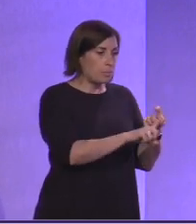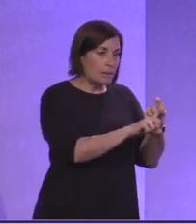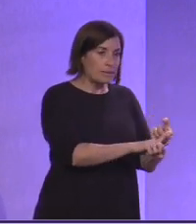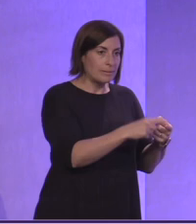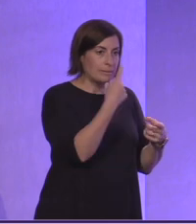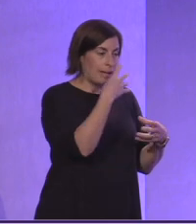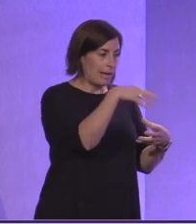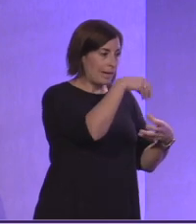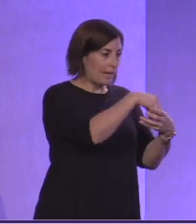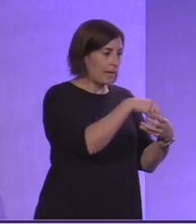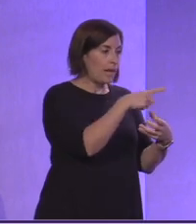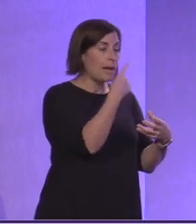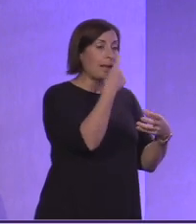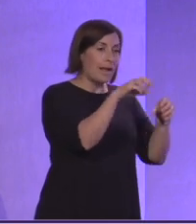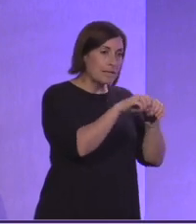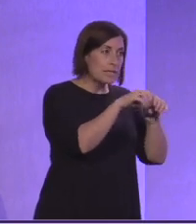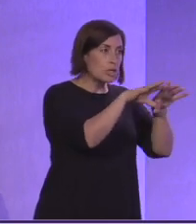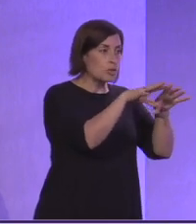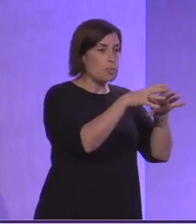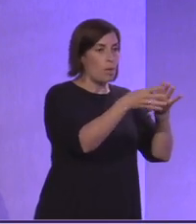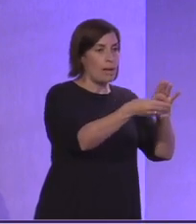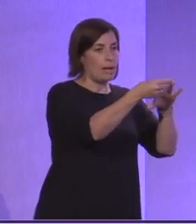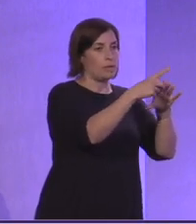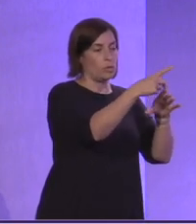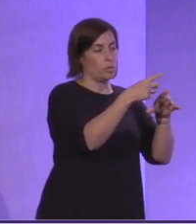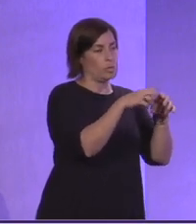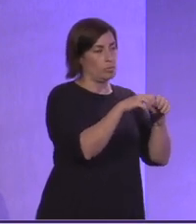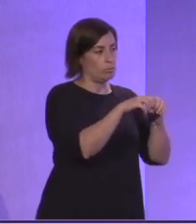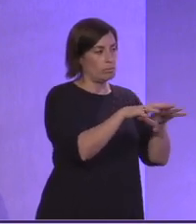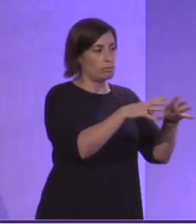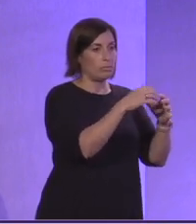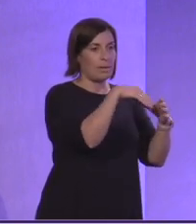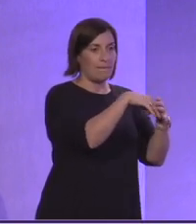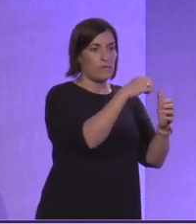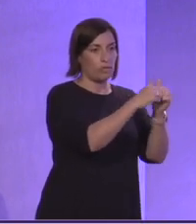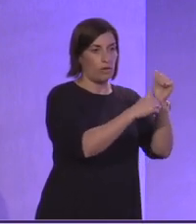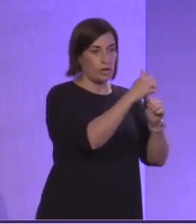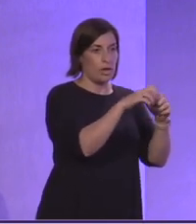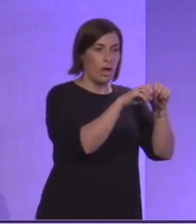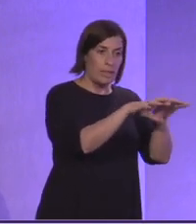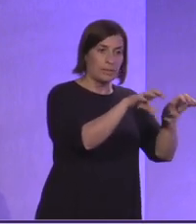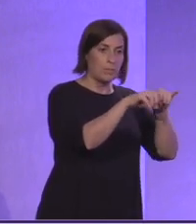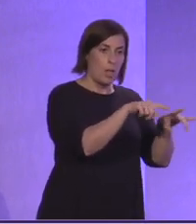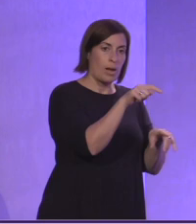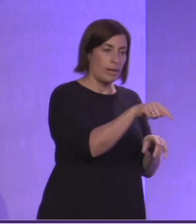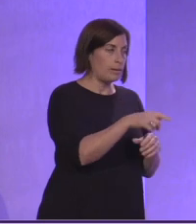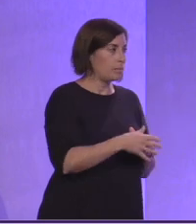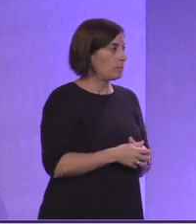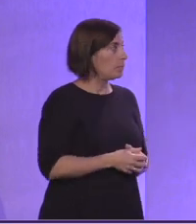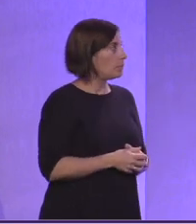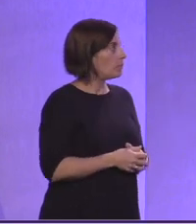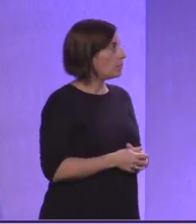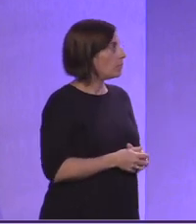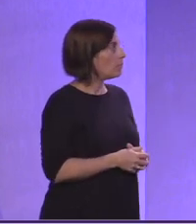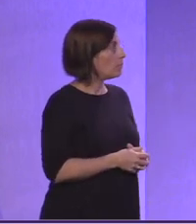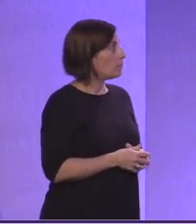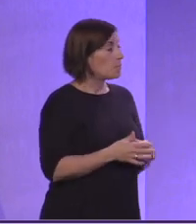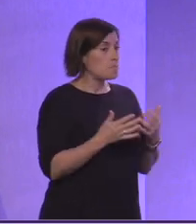that is deployable as an artifact to our production infrastructure. So the DShell pattern, like I said, is very